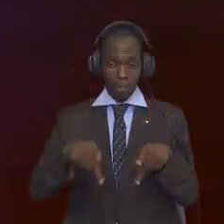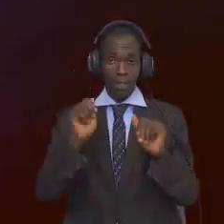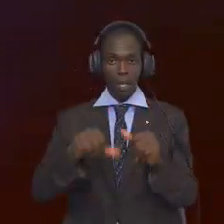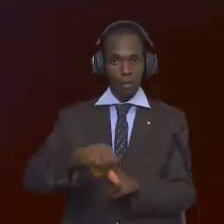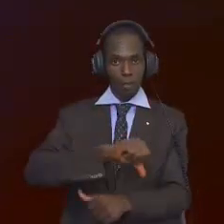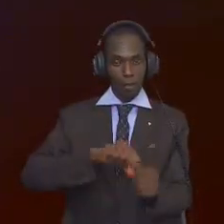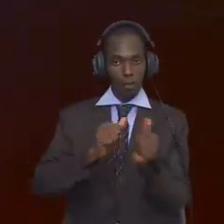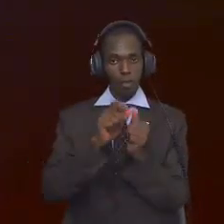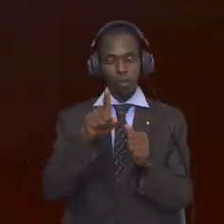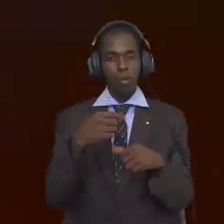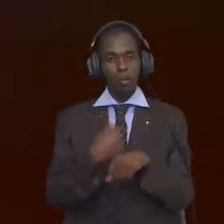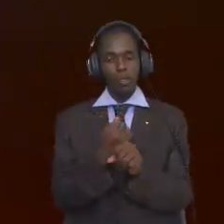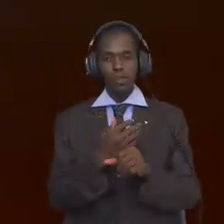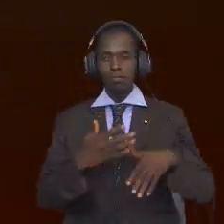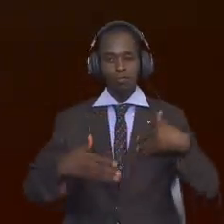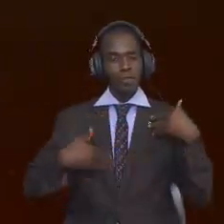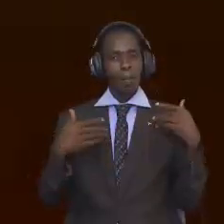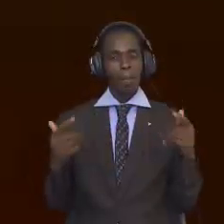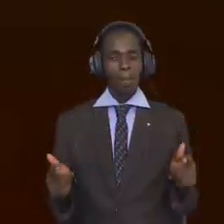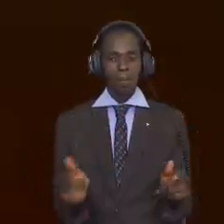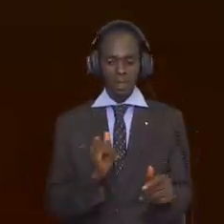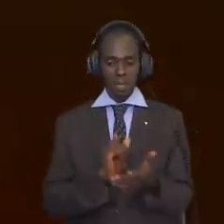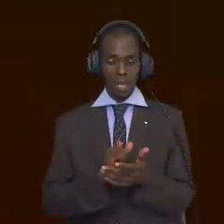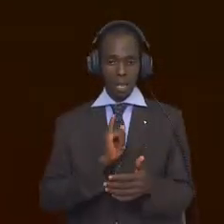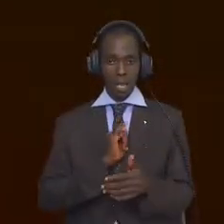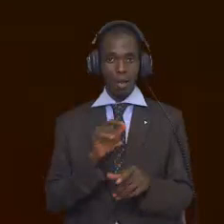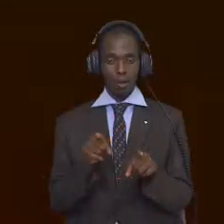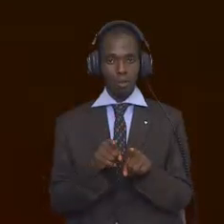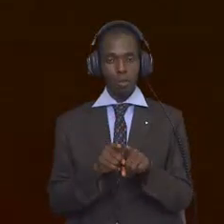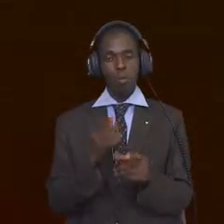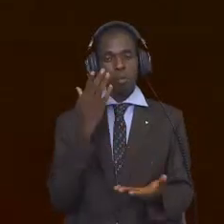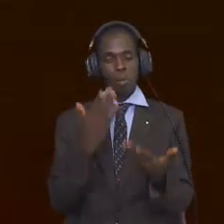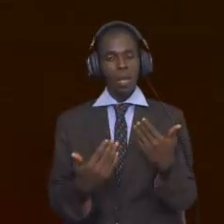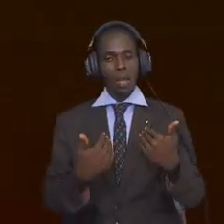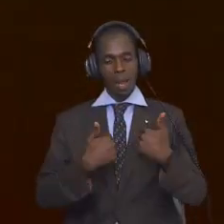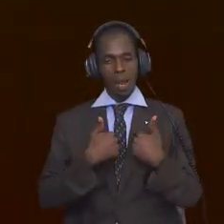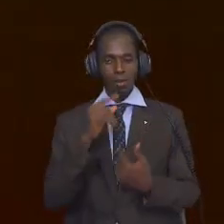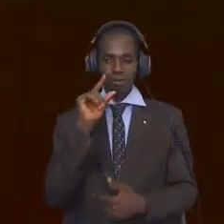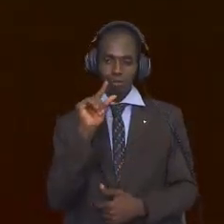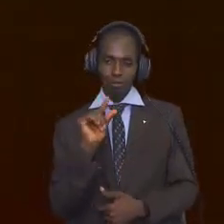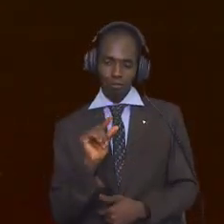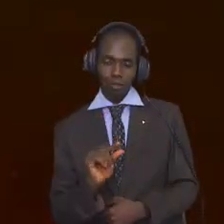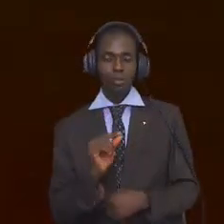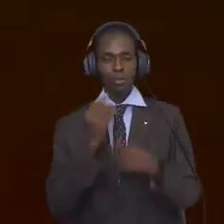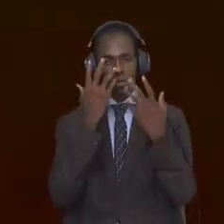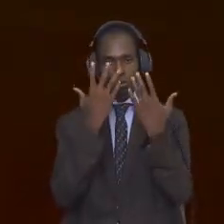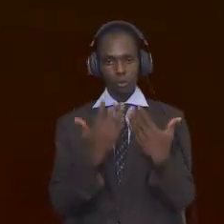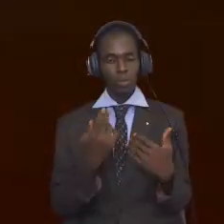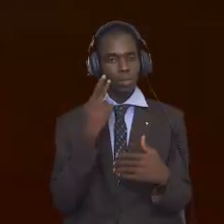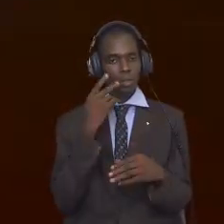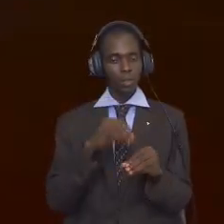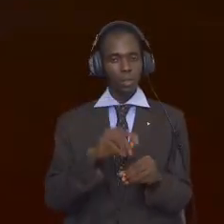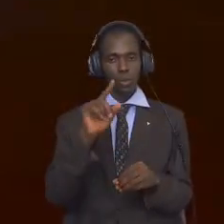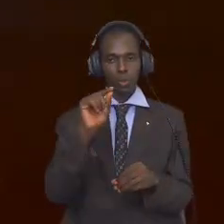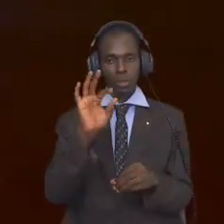refresh you and make you rejoice and meet you, that I may have less sorrow. In verse 29, it